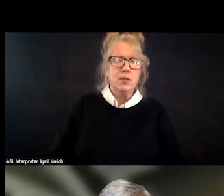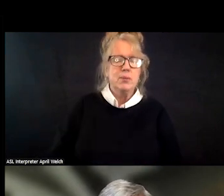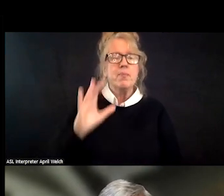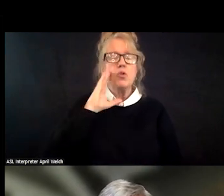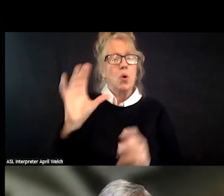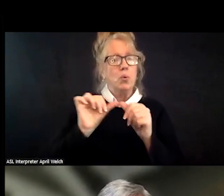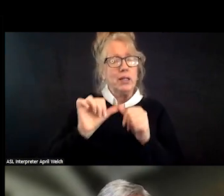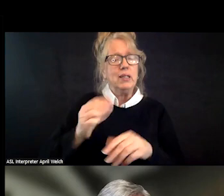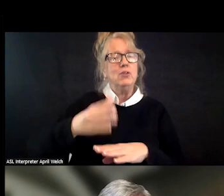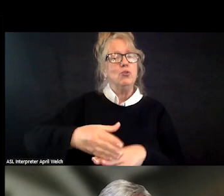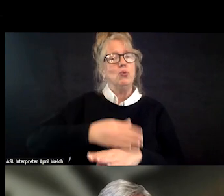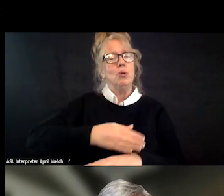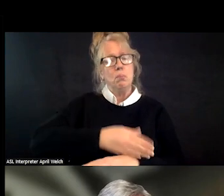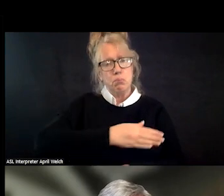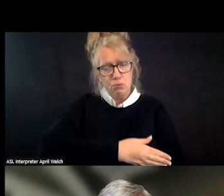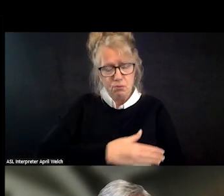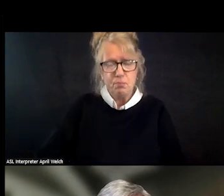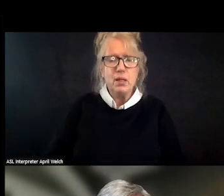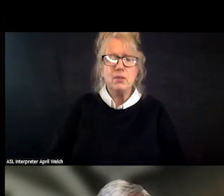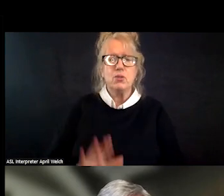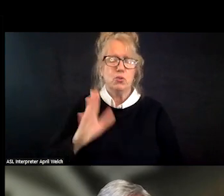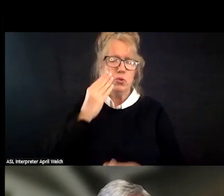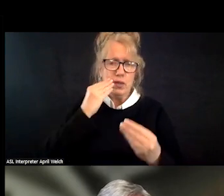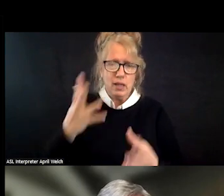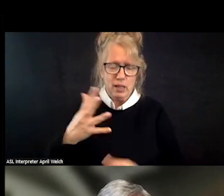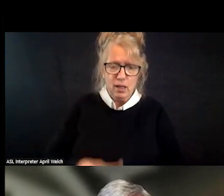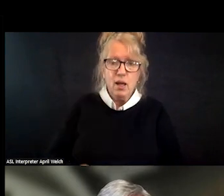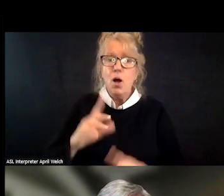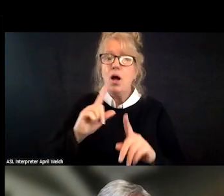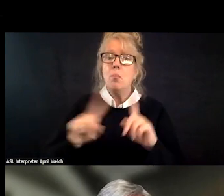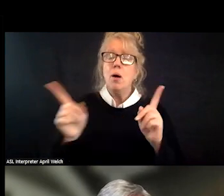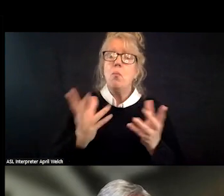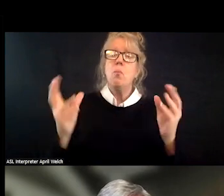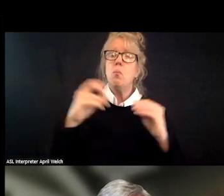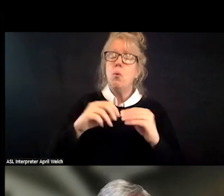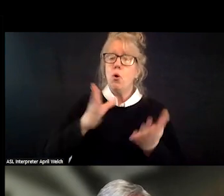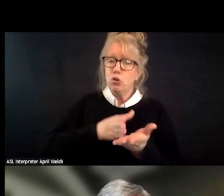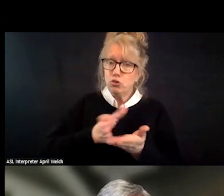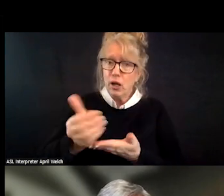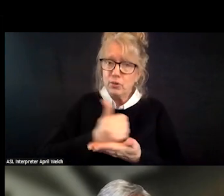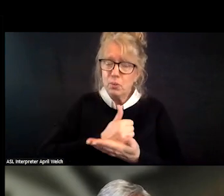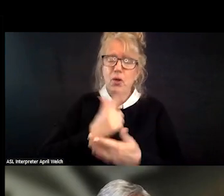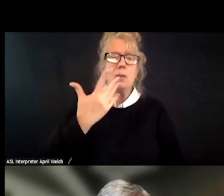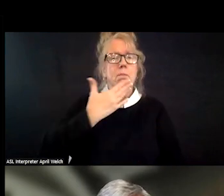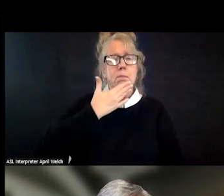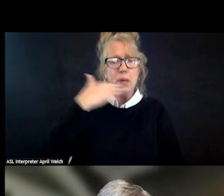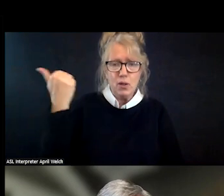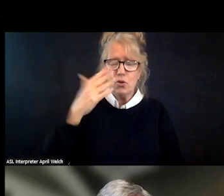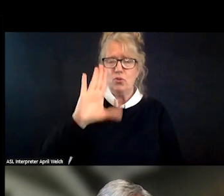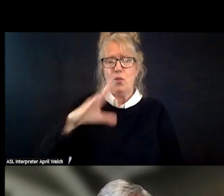continued improvements to the data. But the more transparent, the better. Just as an